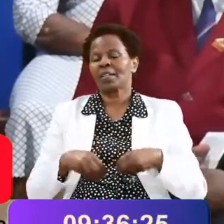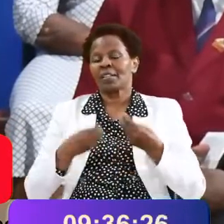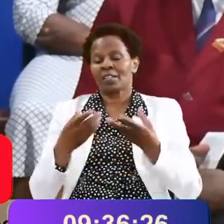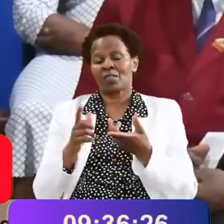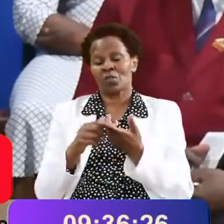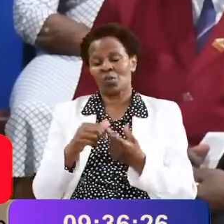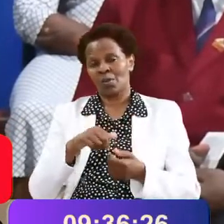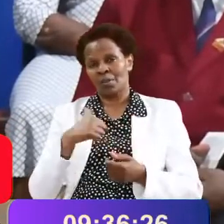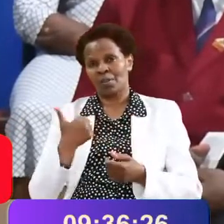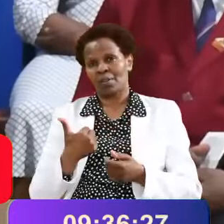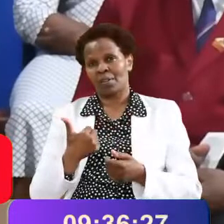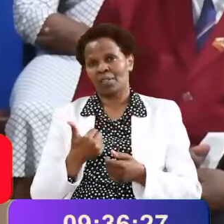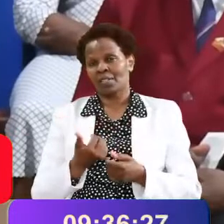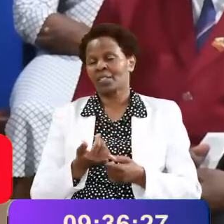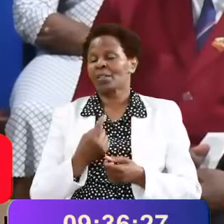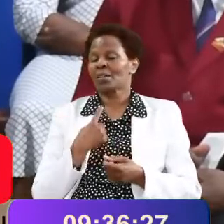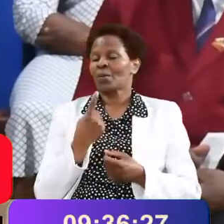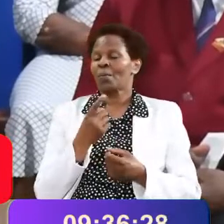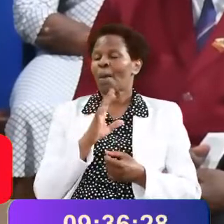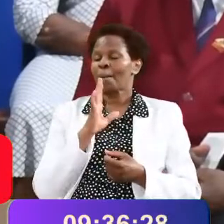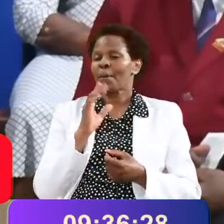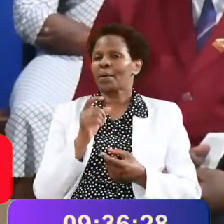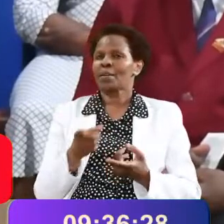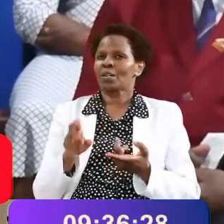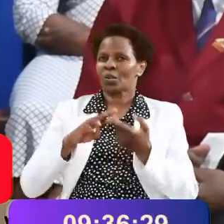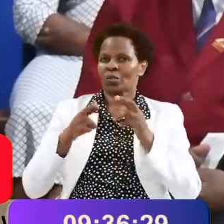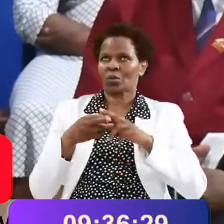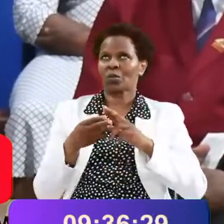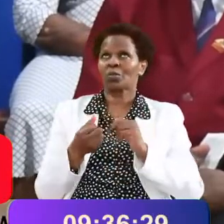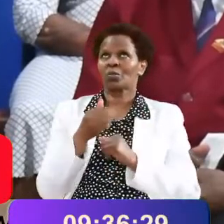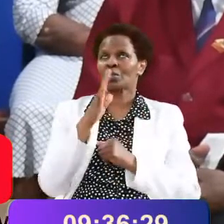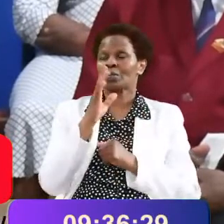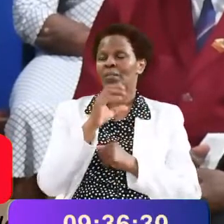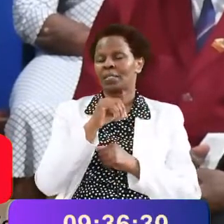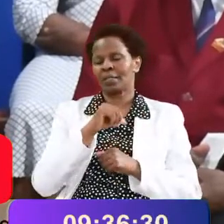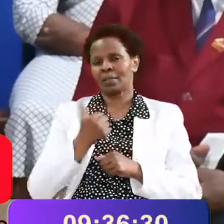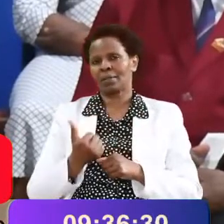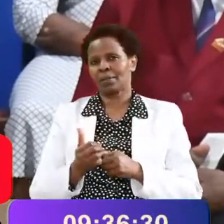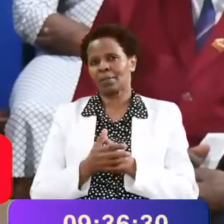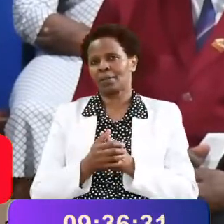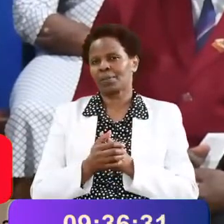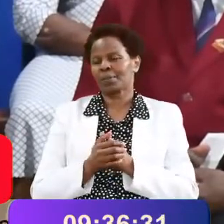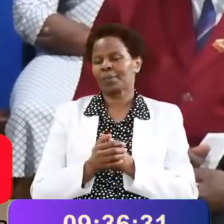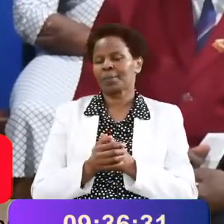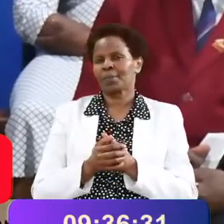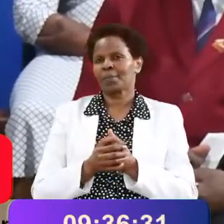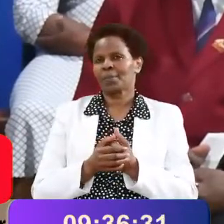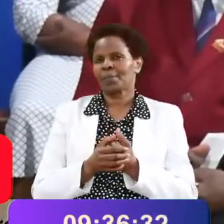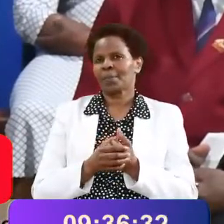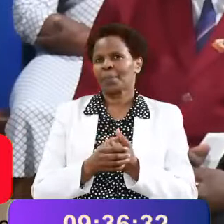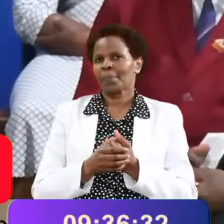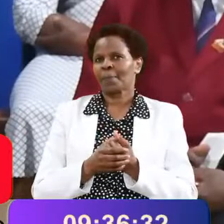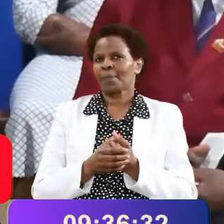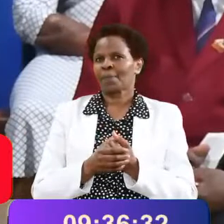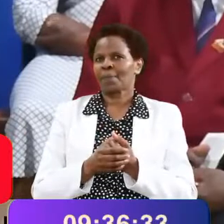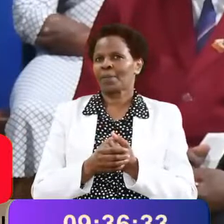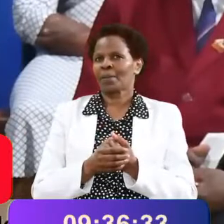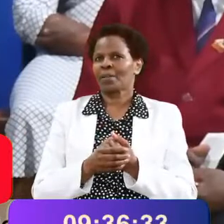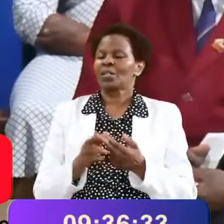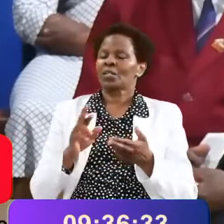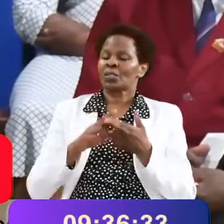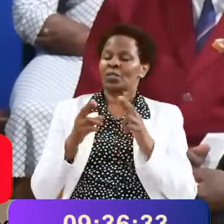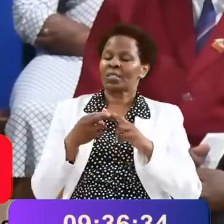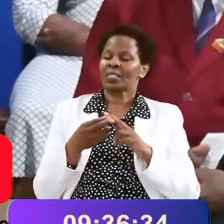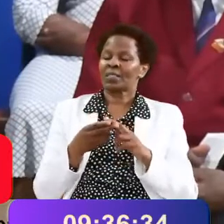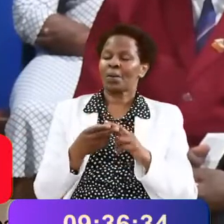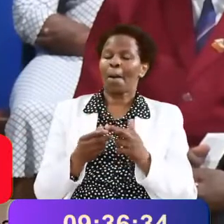tell them, be reconciled to God, be reconciled to one another. Number four about reconciliation is that reconciliation is